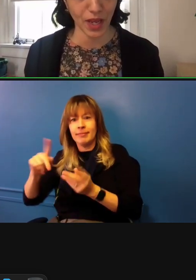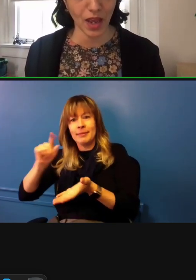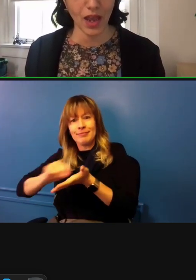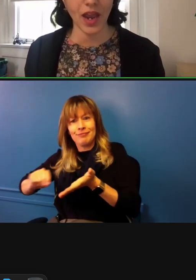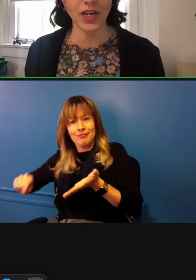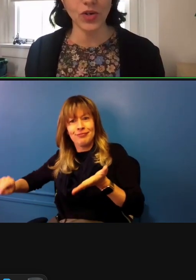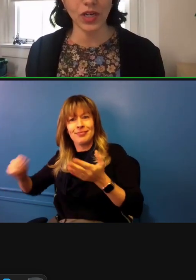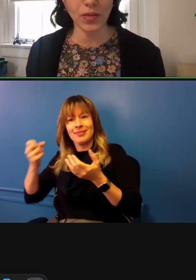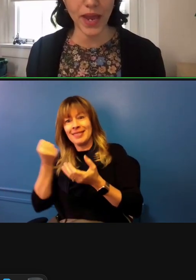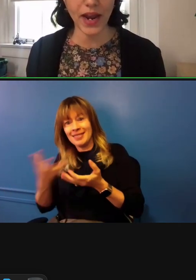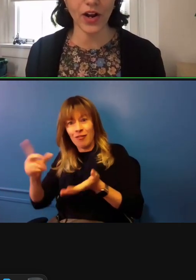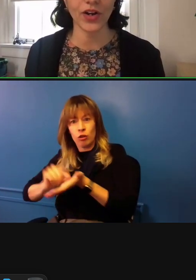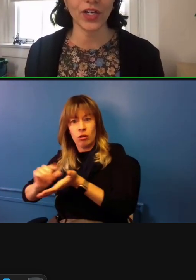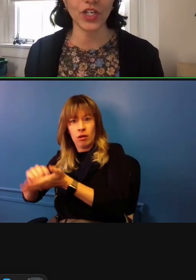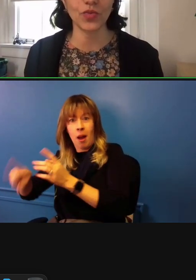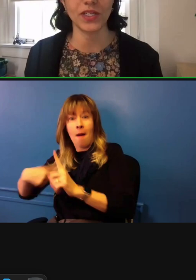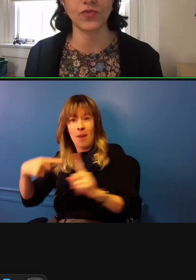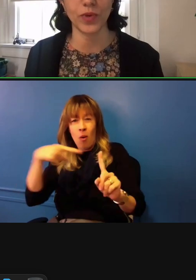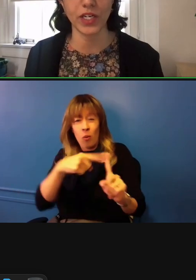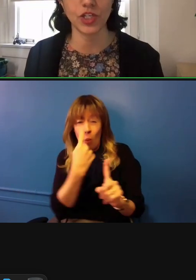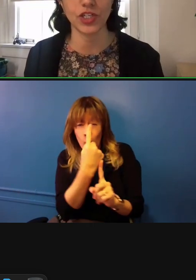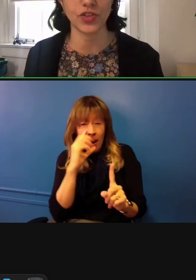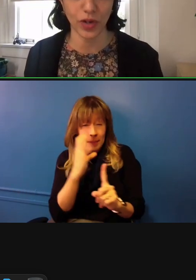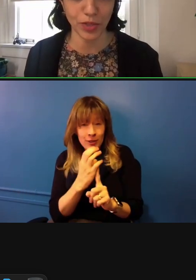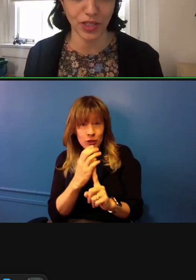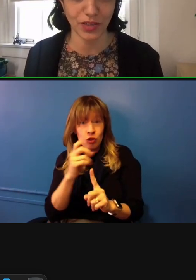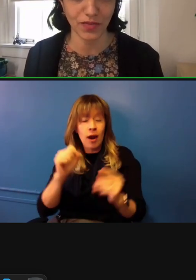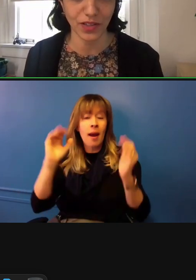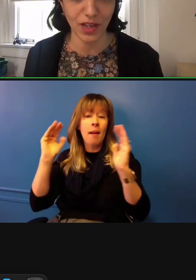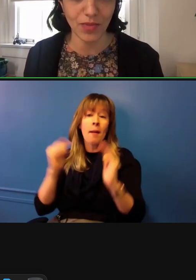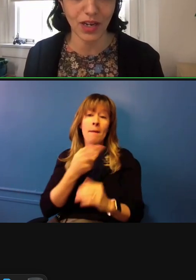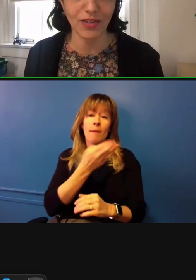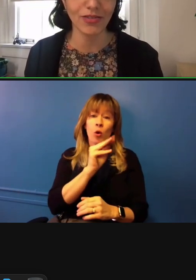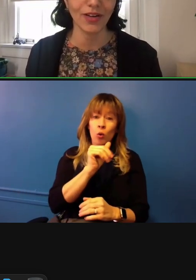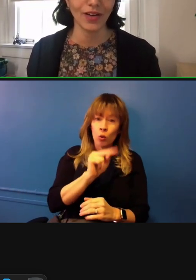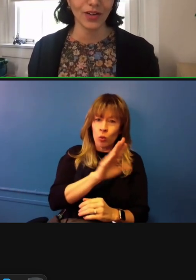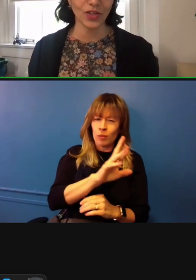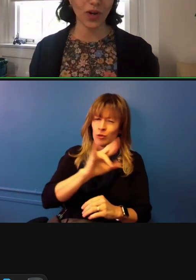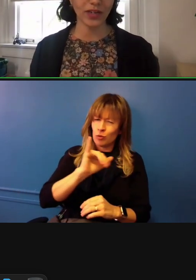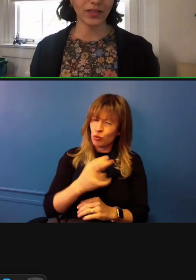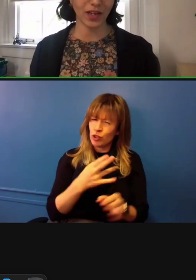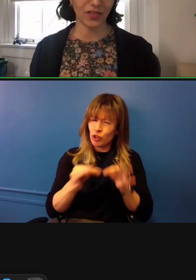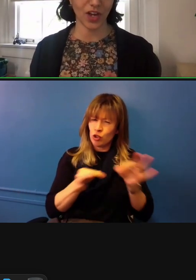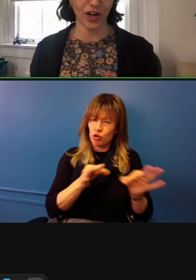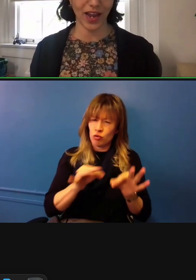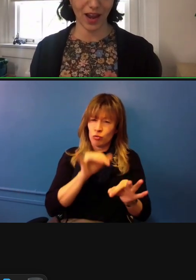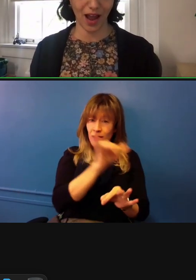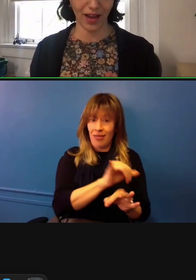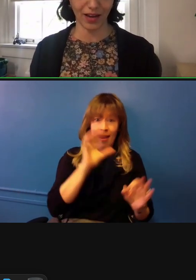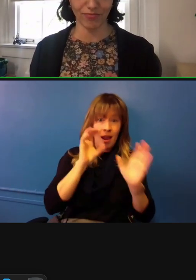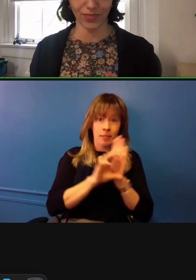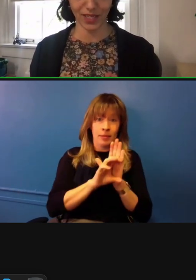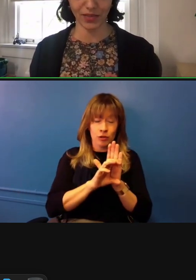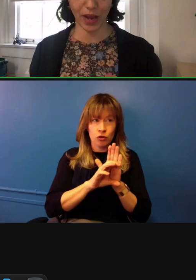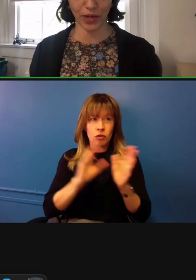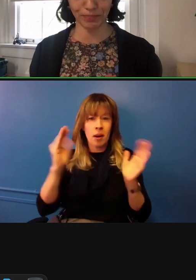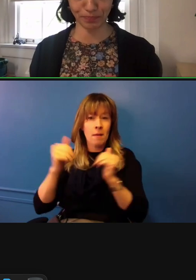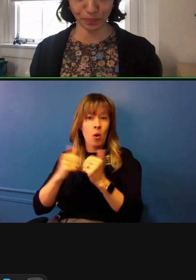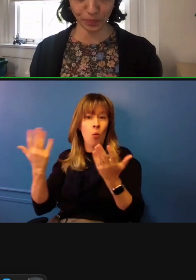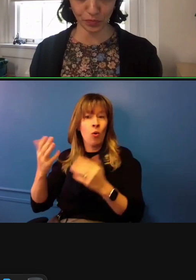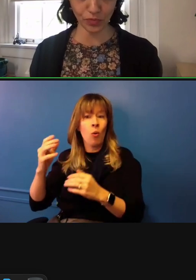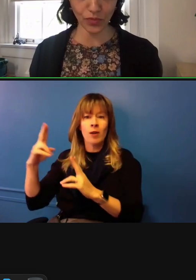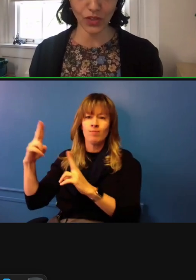it. And you can compare humans' rich descriptions of this image to what state-of-the-art AI thinks